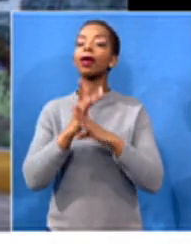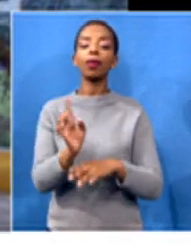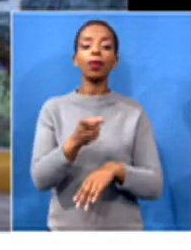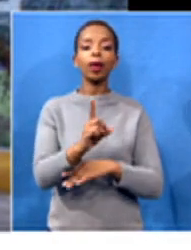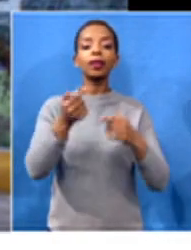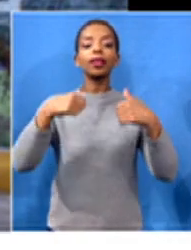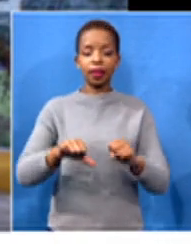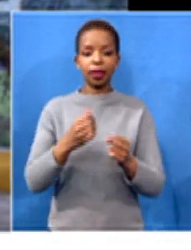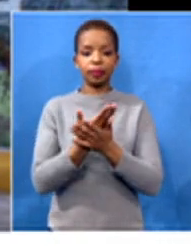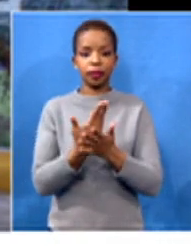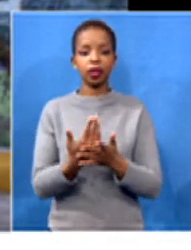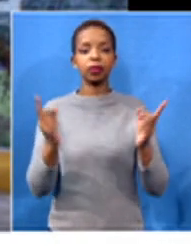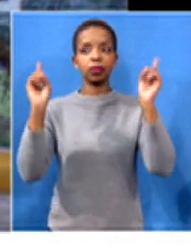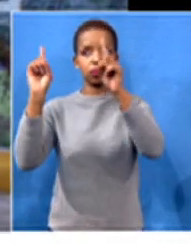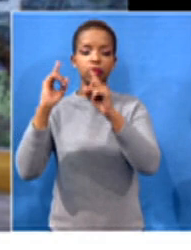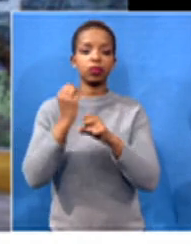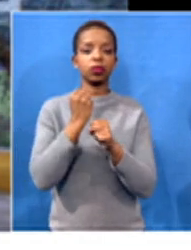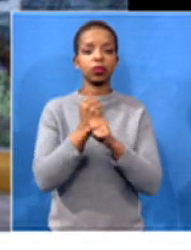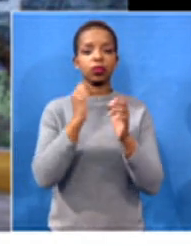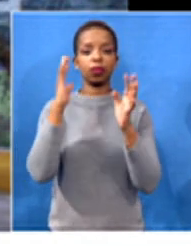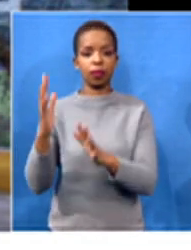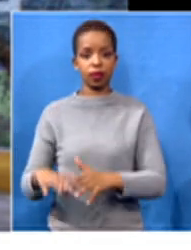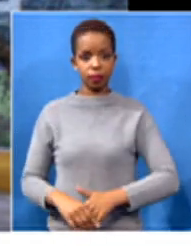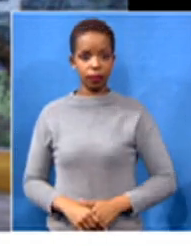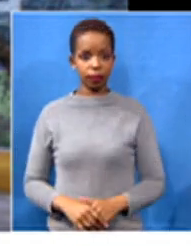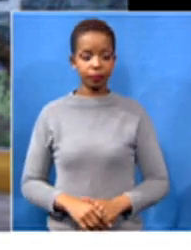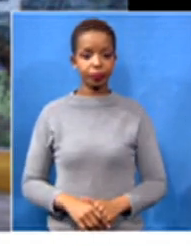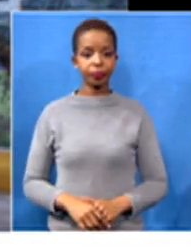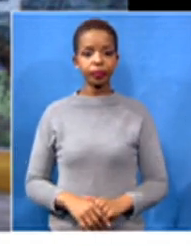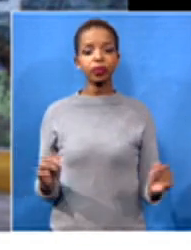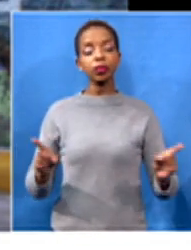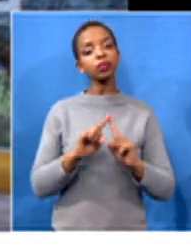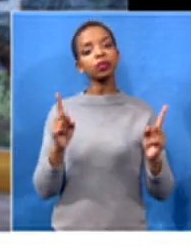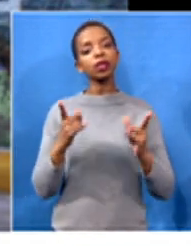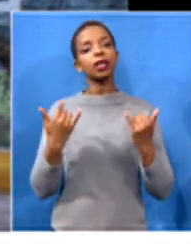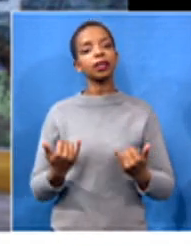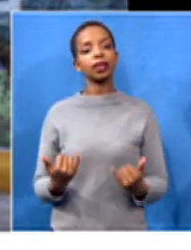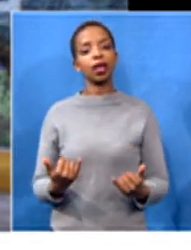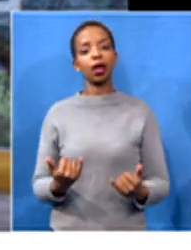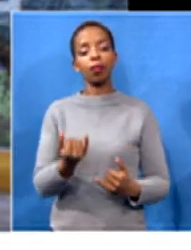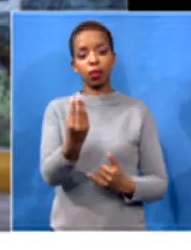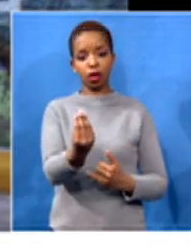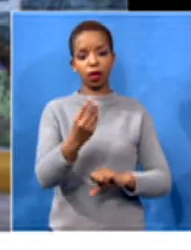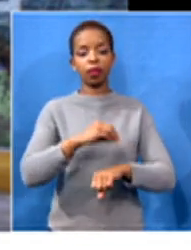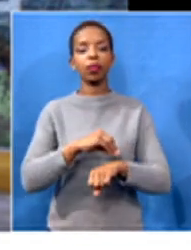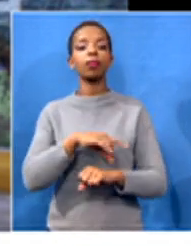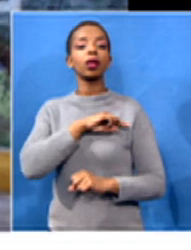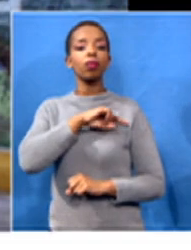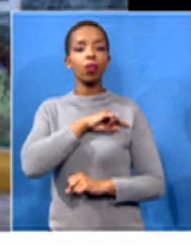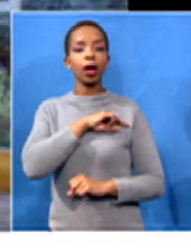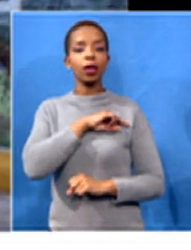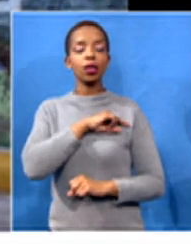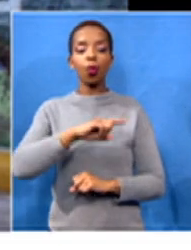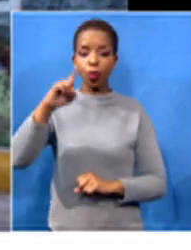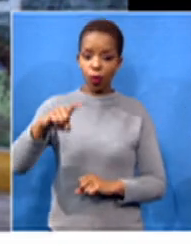going on in that sector or how to improve quality, therefore. And then now that, because of COVID, we're going to have to